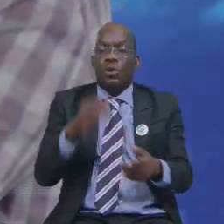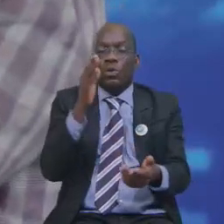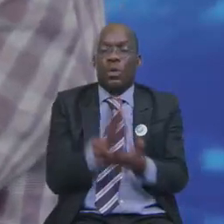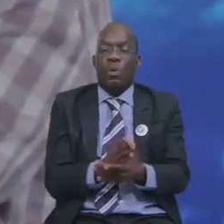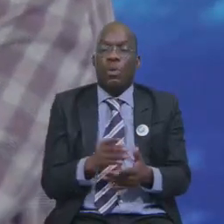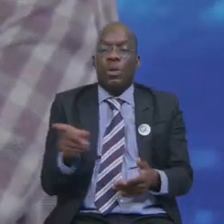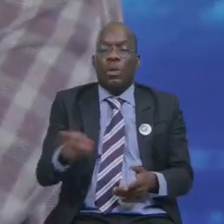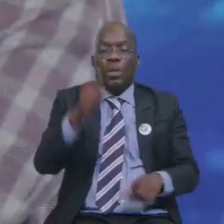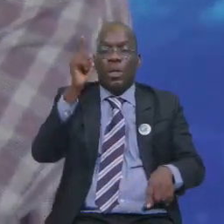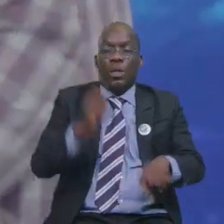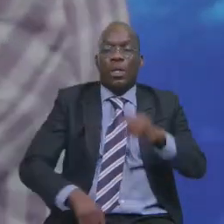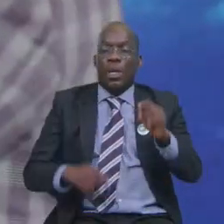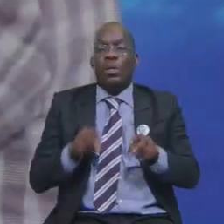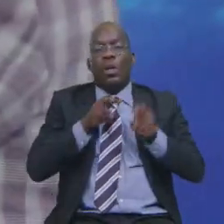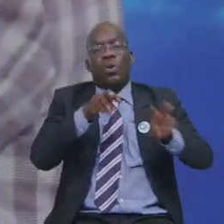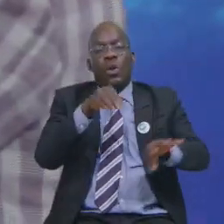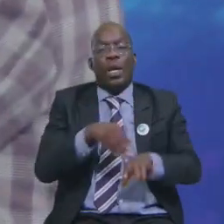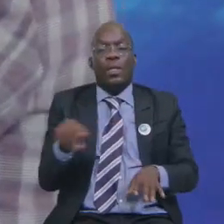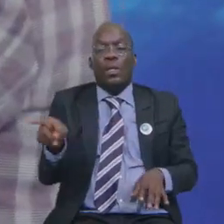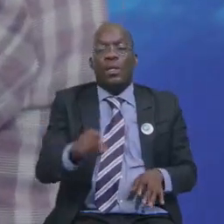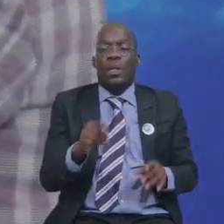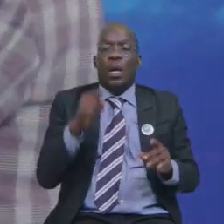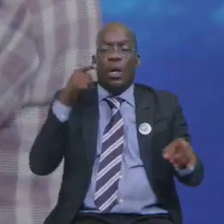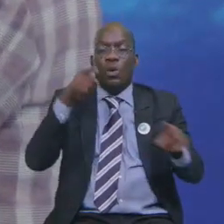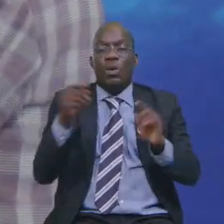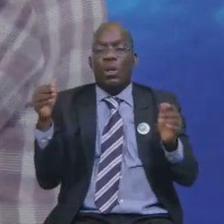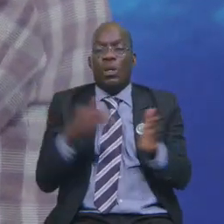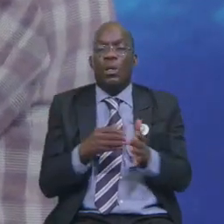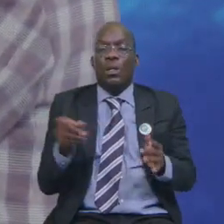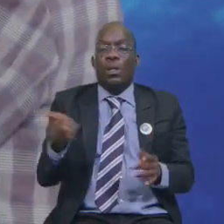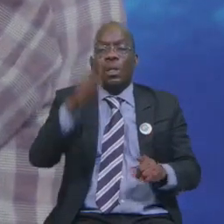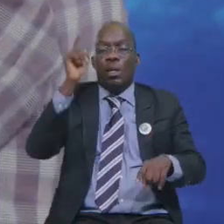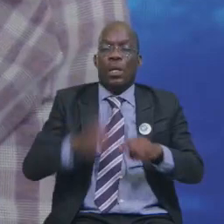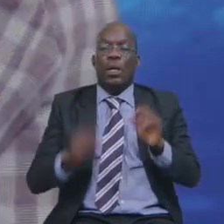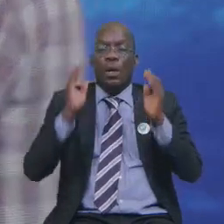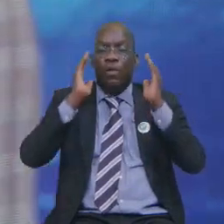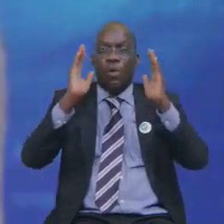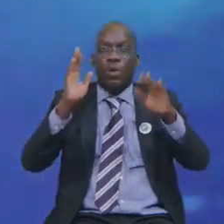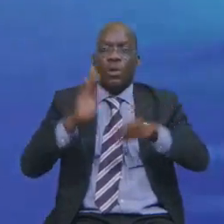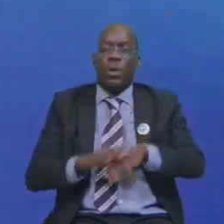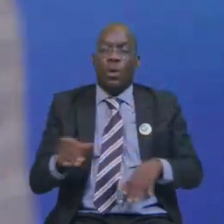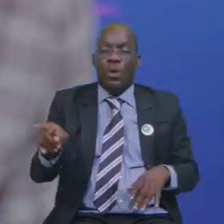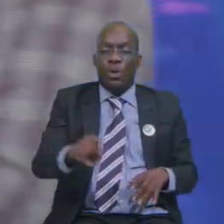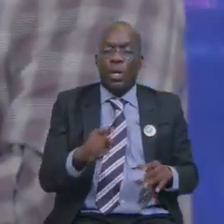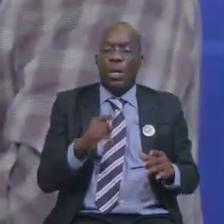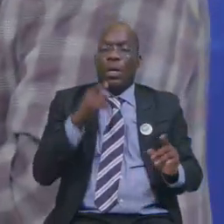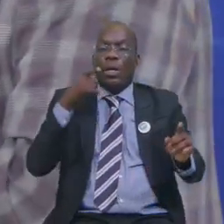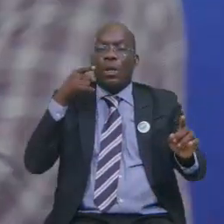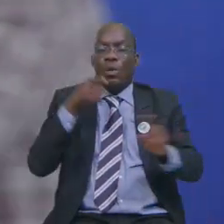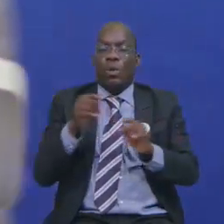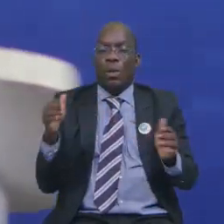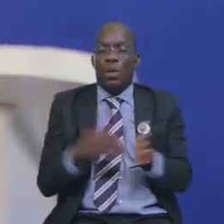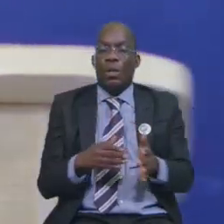their goals anymore, and they cannot focus on their goals anymore as they're growing up. And